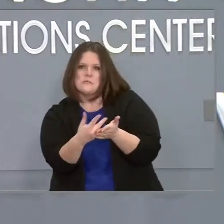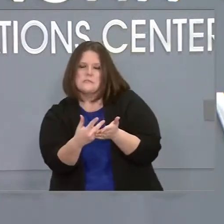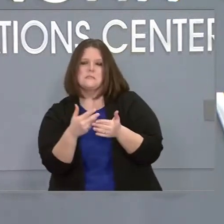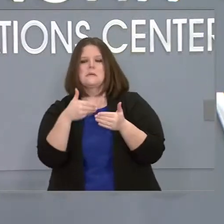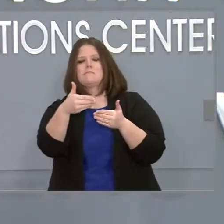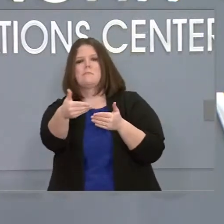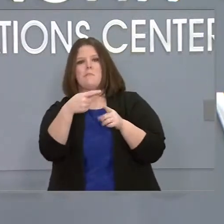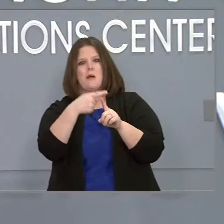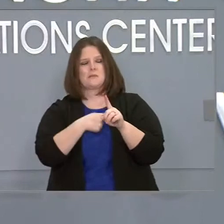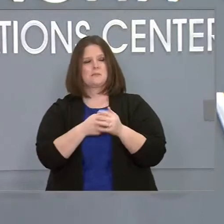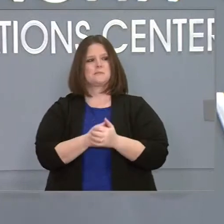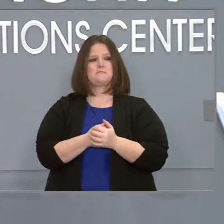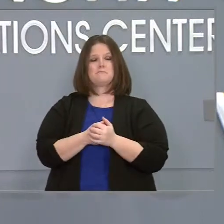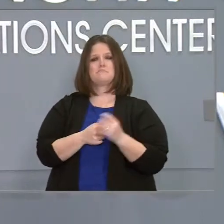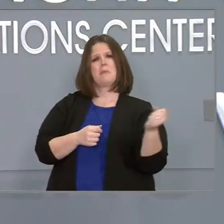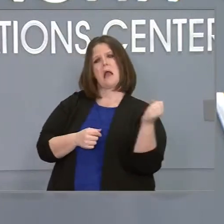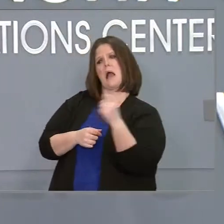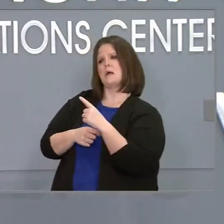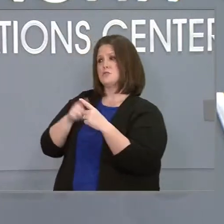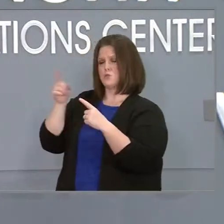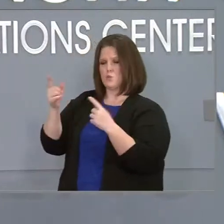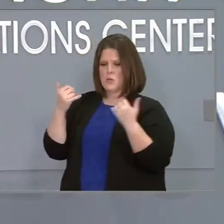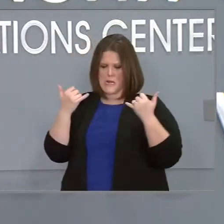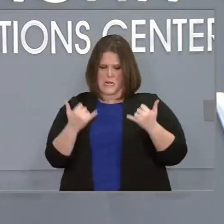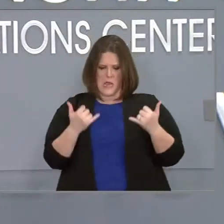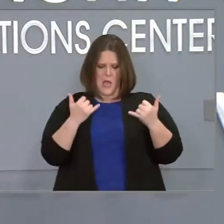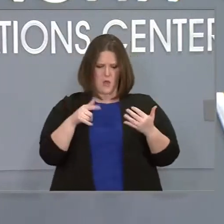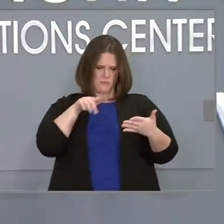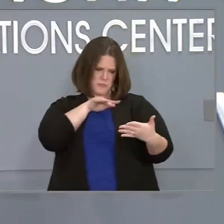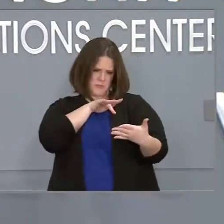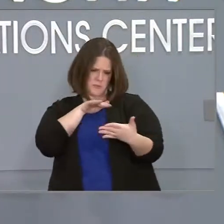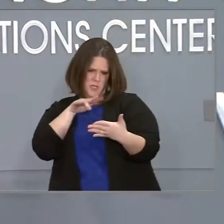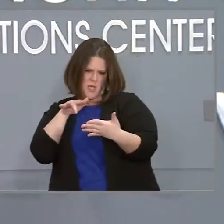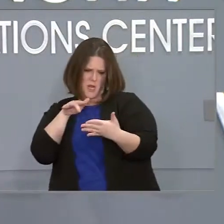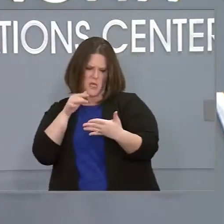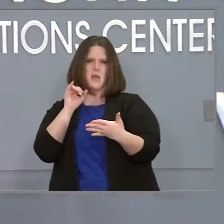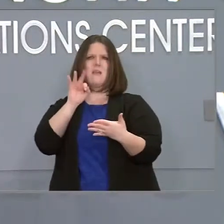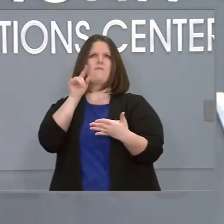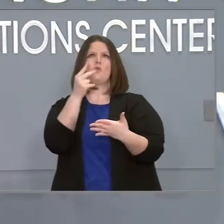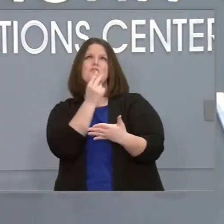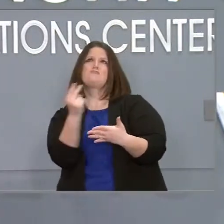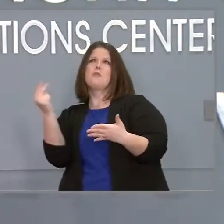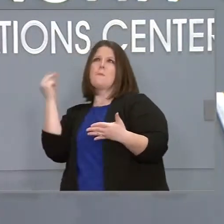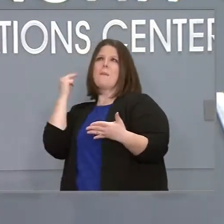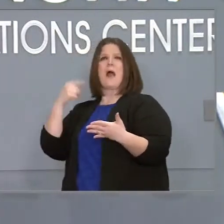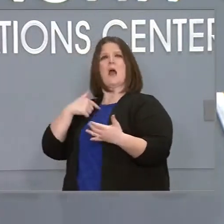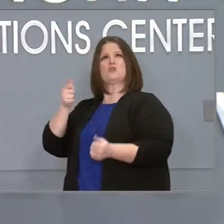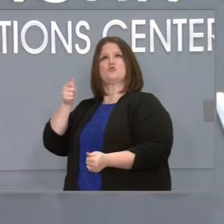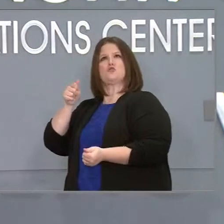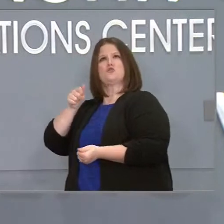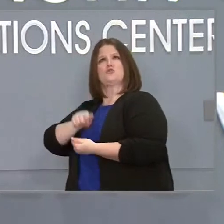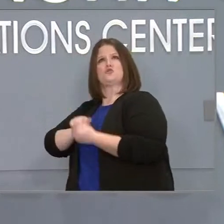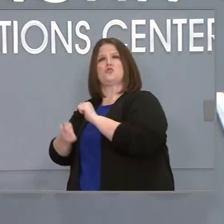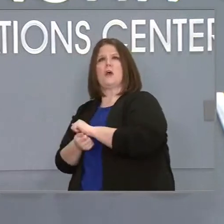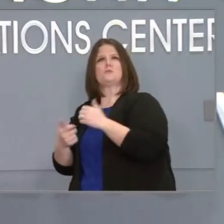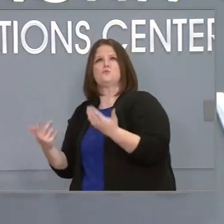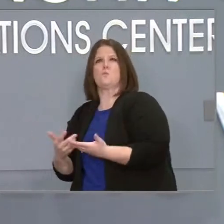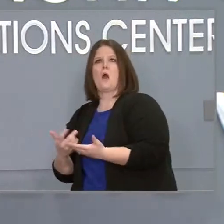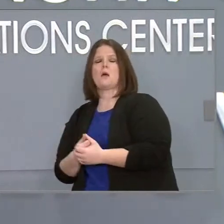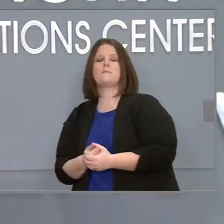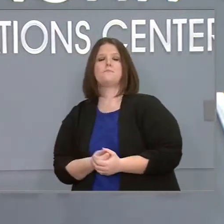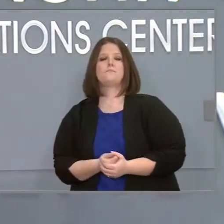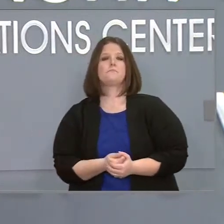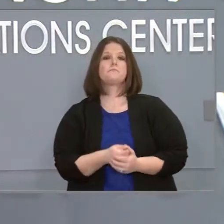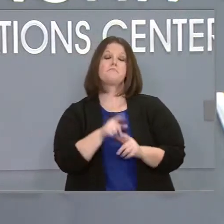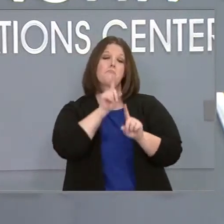you'd make differently with the information you have now looking back? You know, I think we have made the calls as with